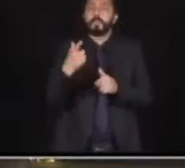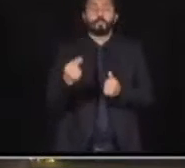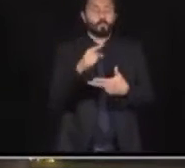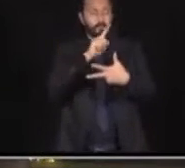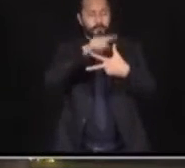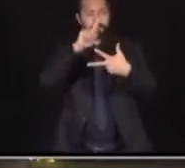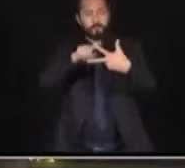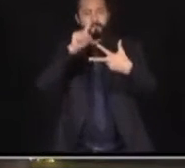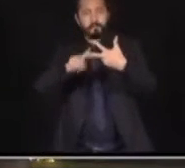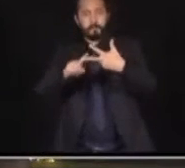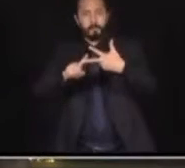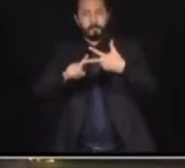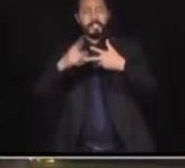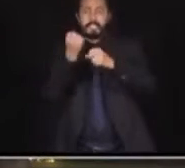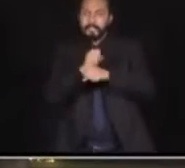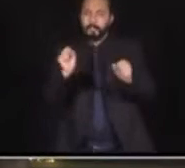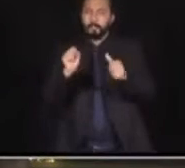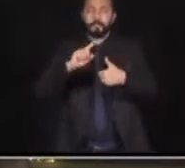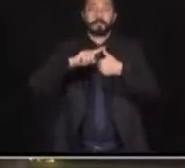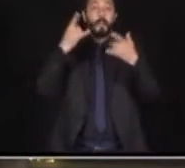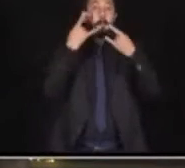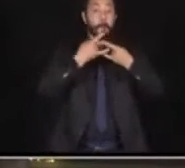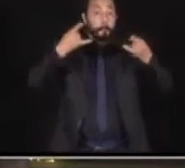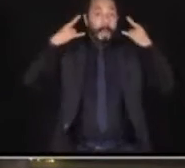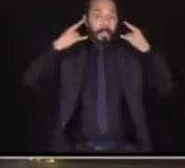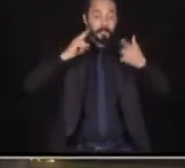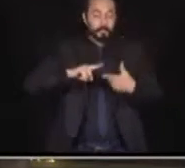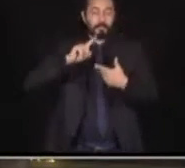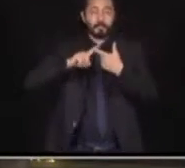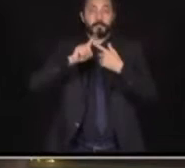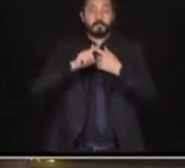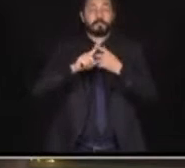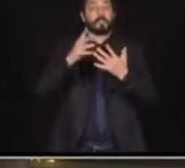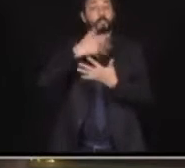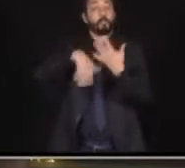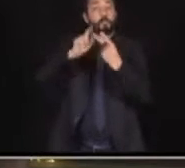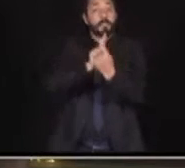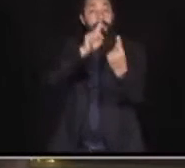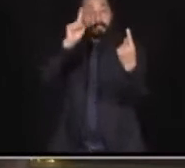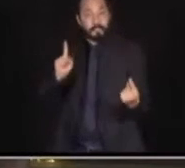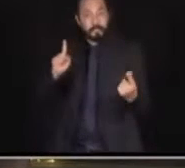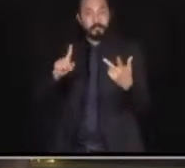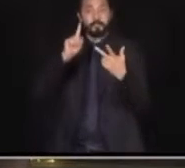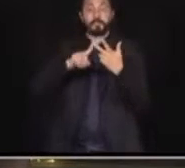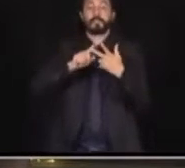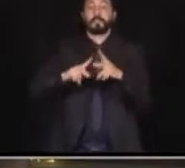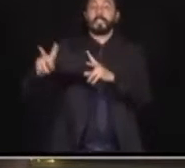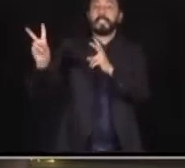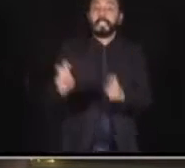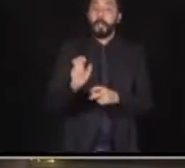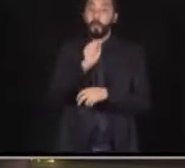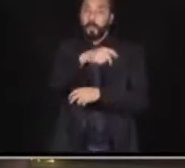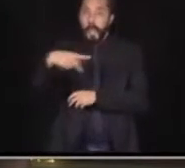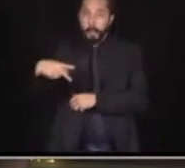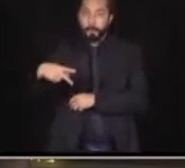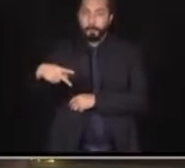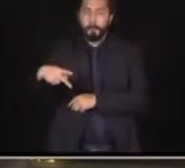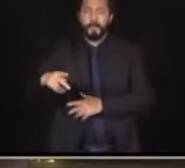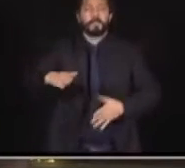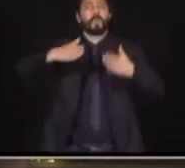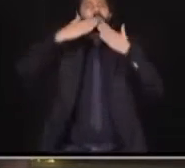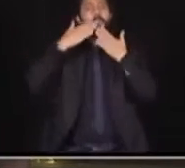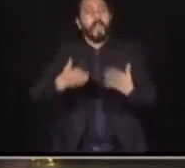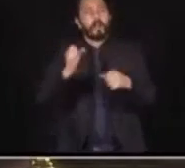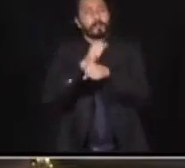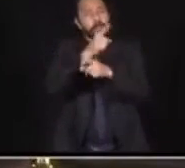safe. Wear a mask, social distance, and download the COVID app. I'd like to thank you guys, make sure that you're